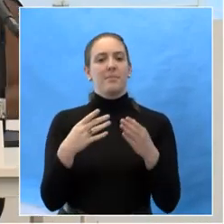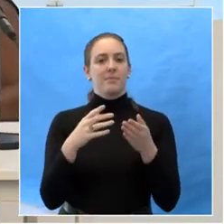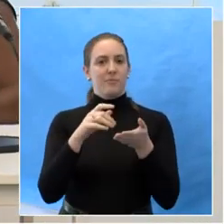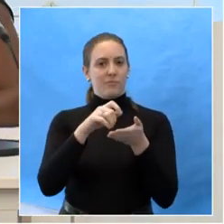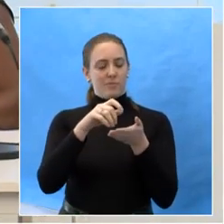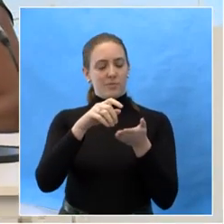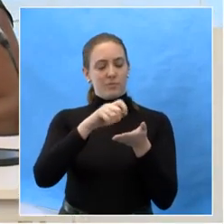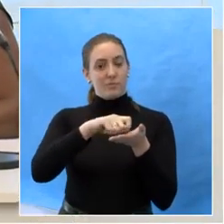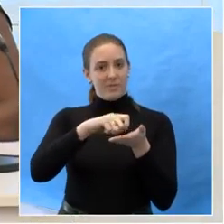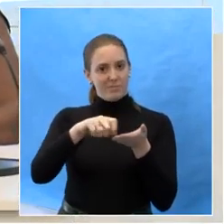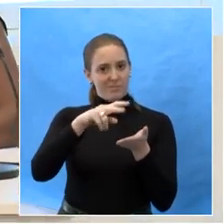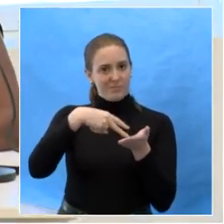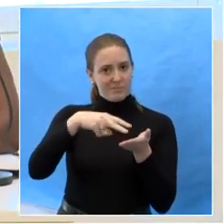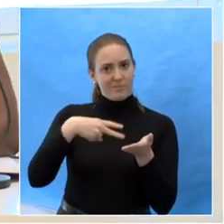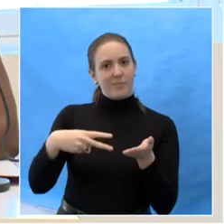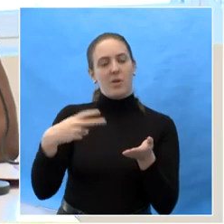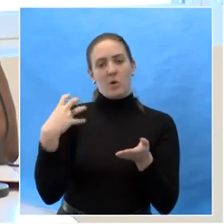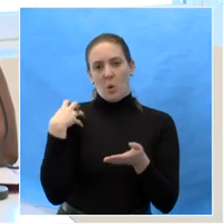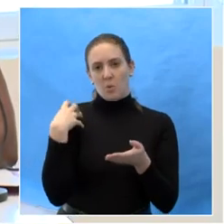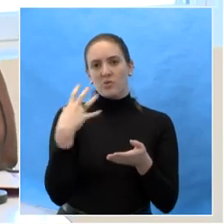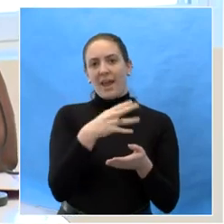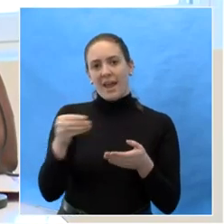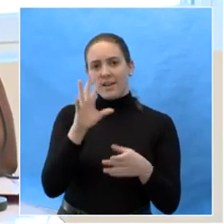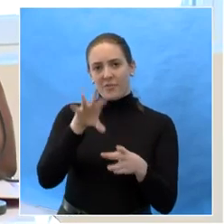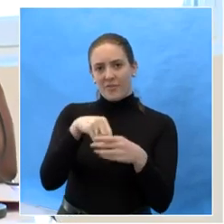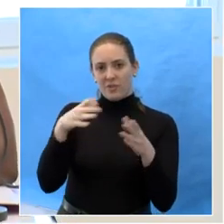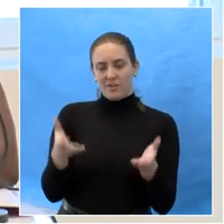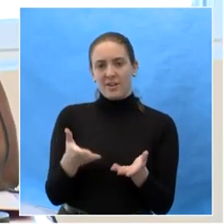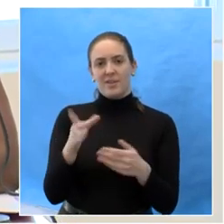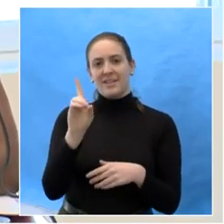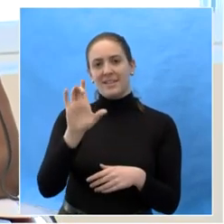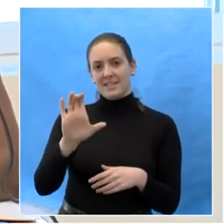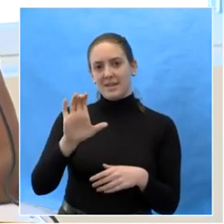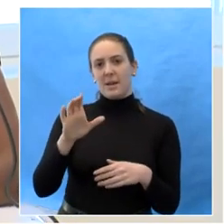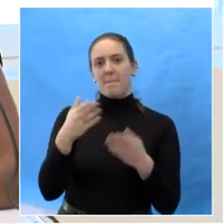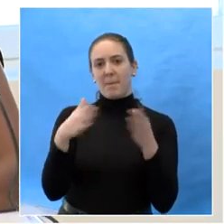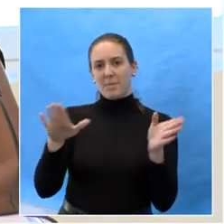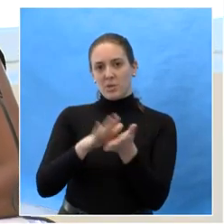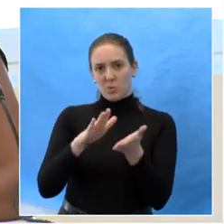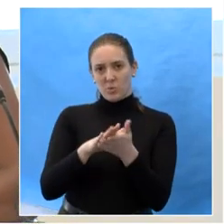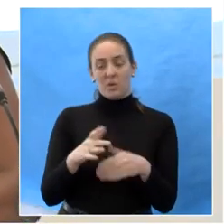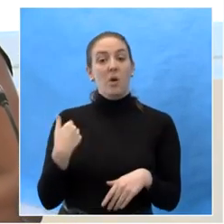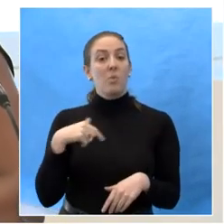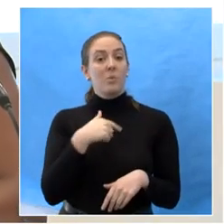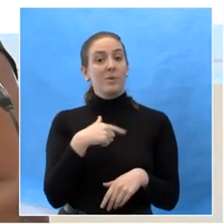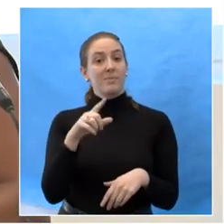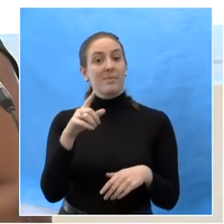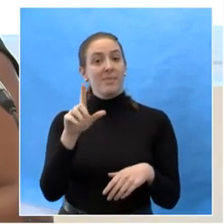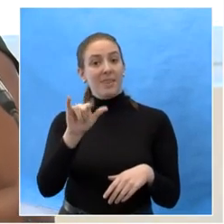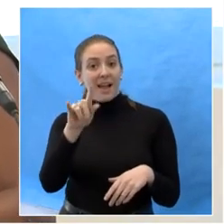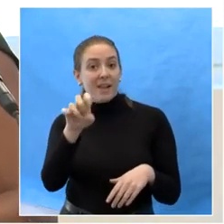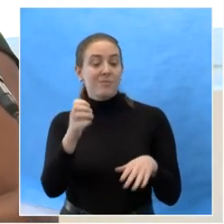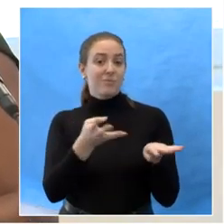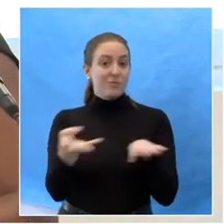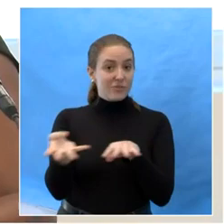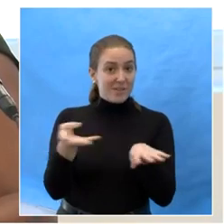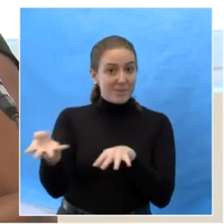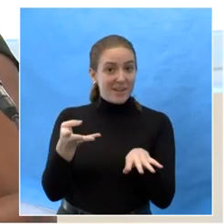live streaming on Channel 16, Facebook, and Twitter. This presentation will be available at